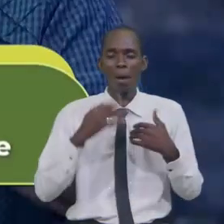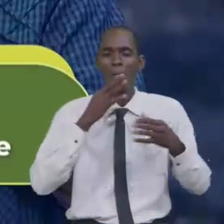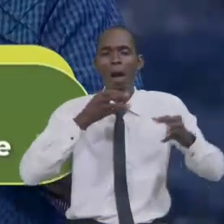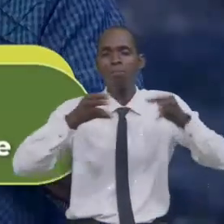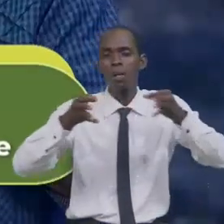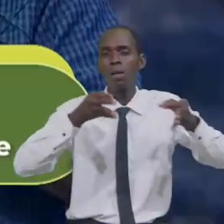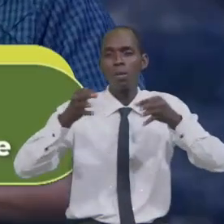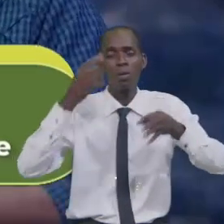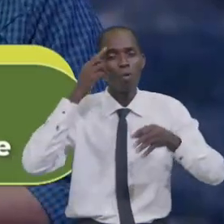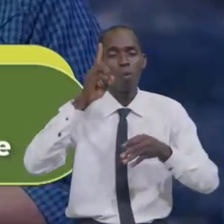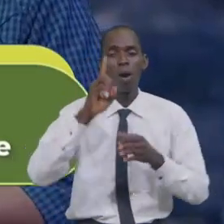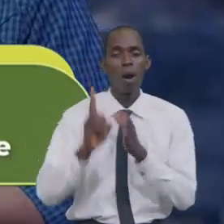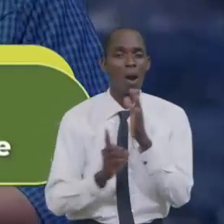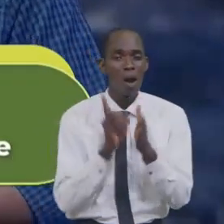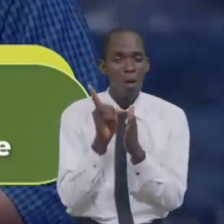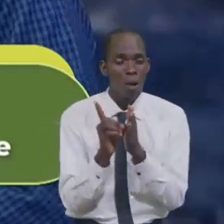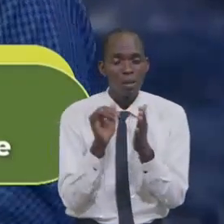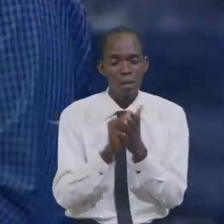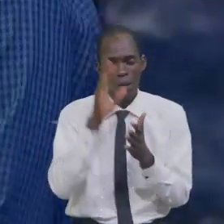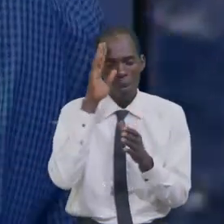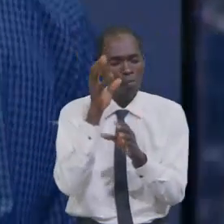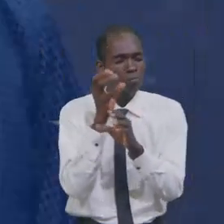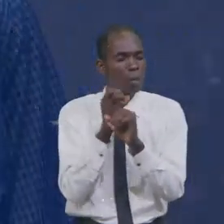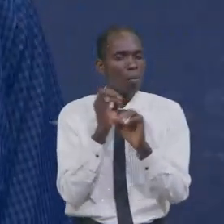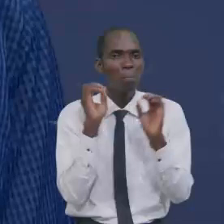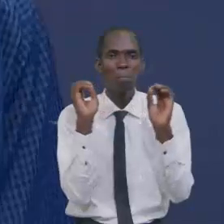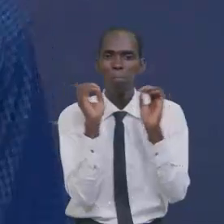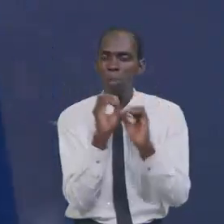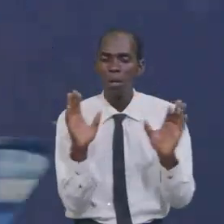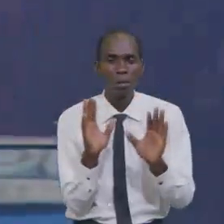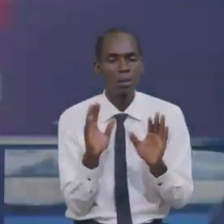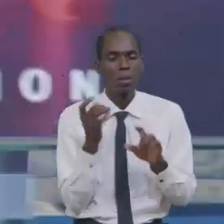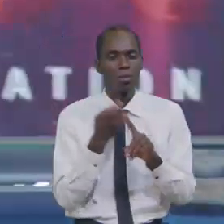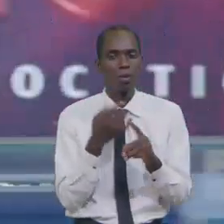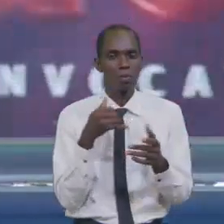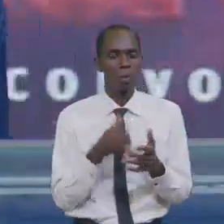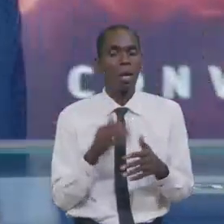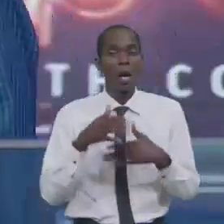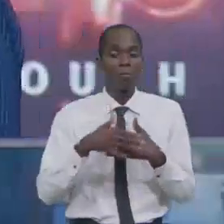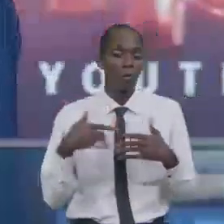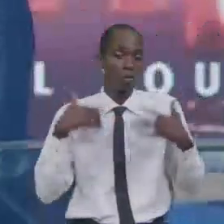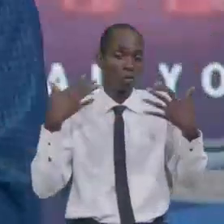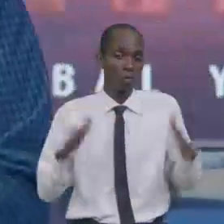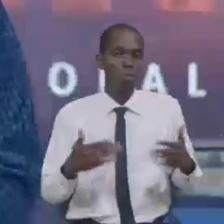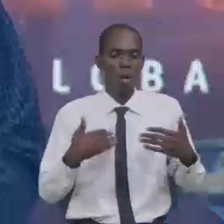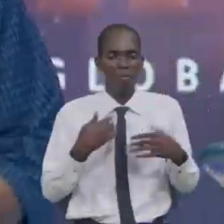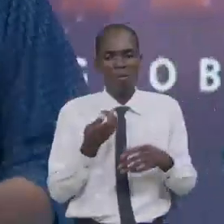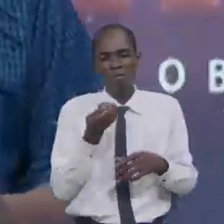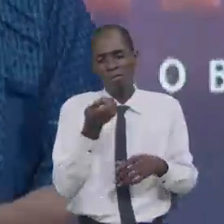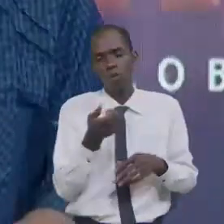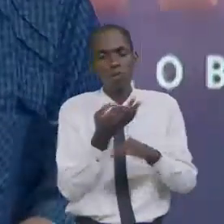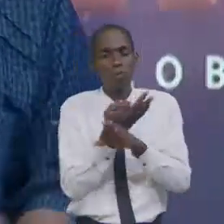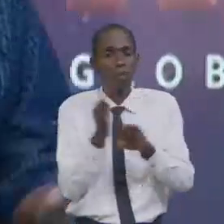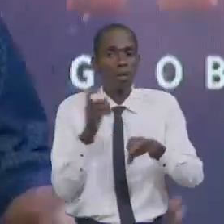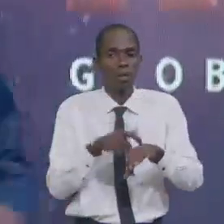he got nothing out of that. And when we finish, we have a free hour after that. He said,